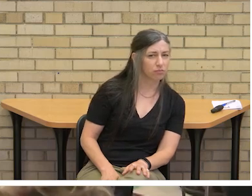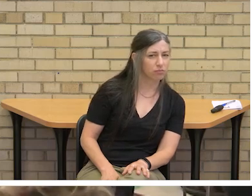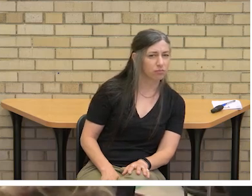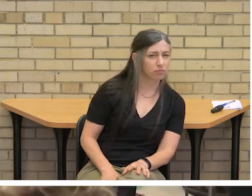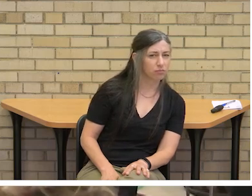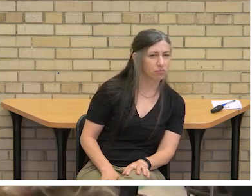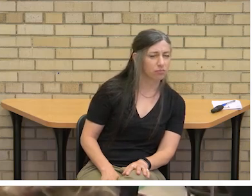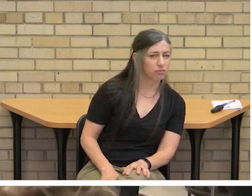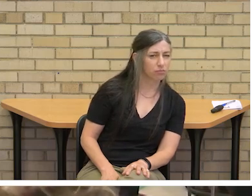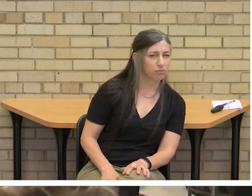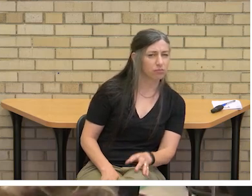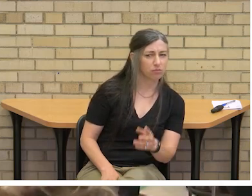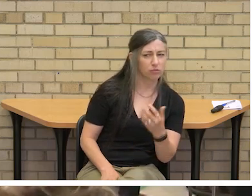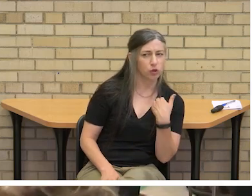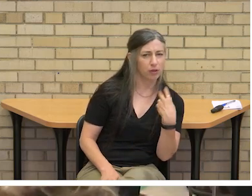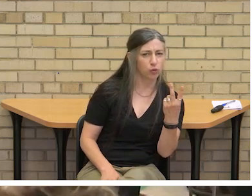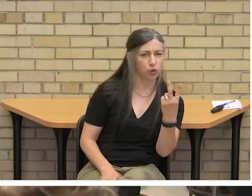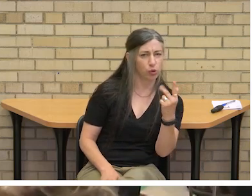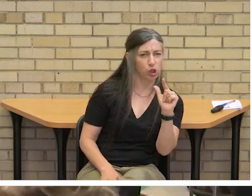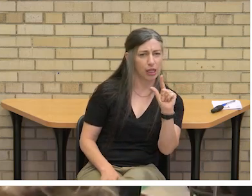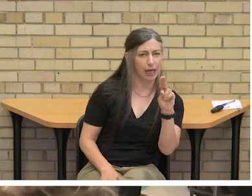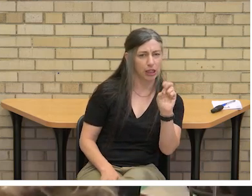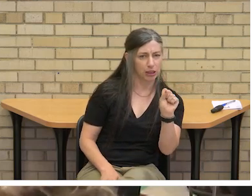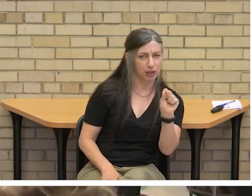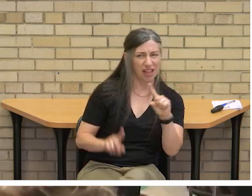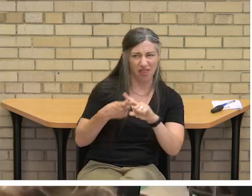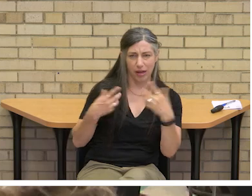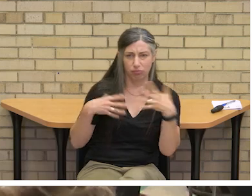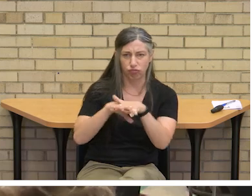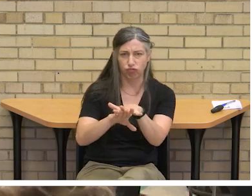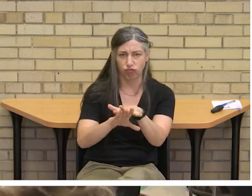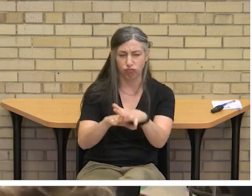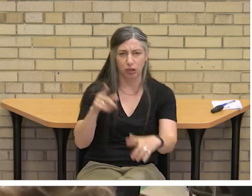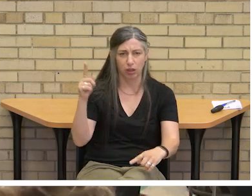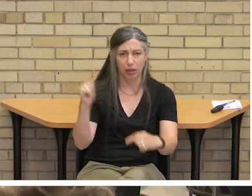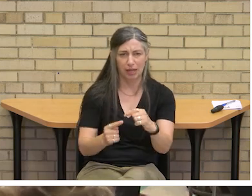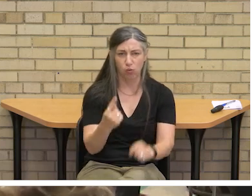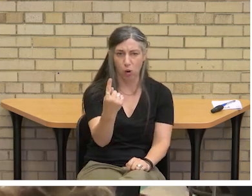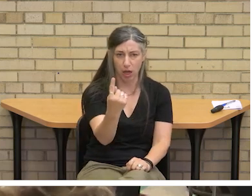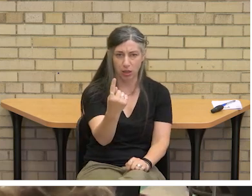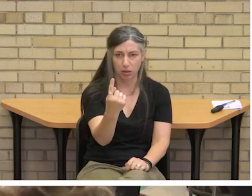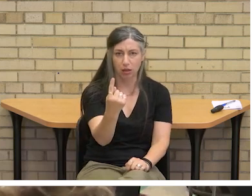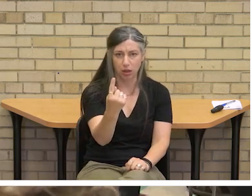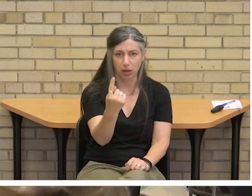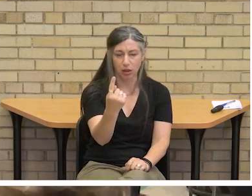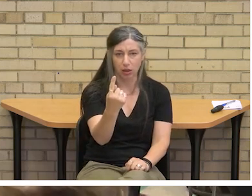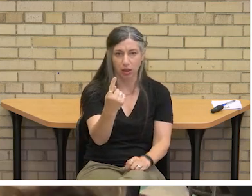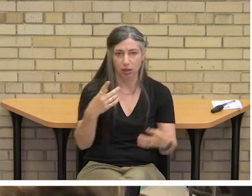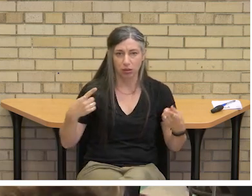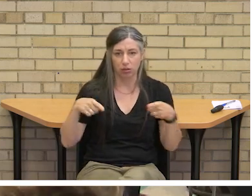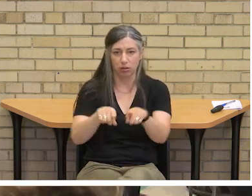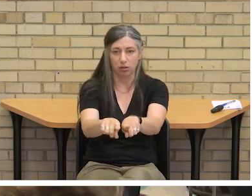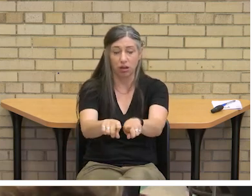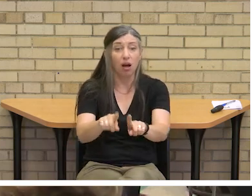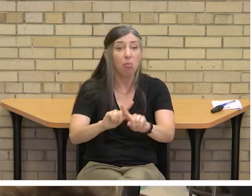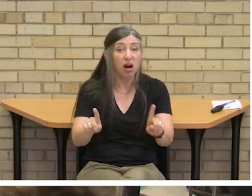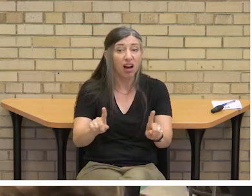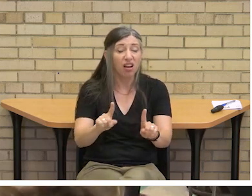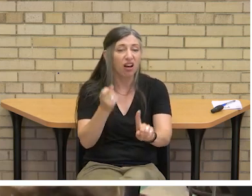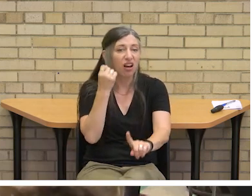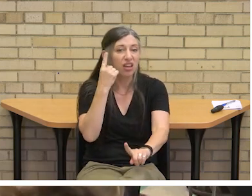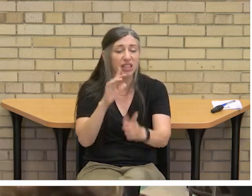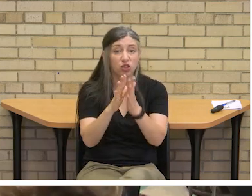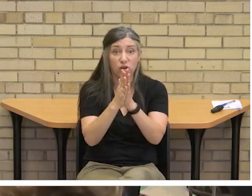Irons, and so you got 2 lanes there, would have to merge into one to hit the bridge. Even though you bifurcate the